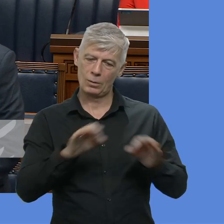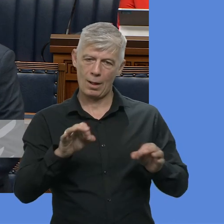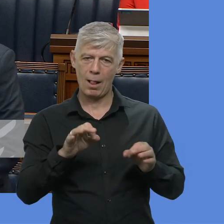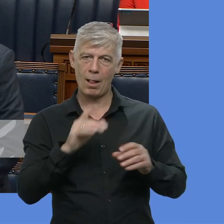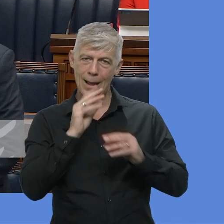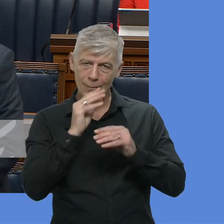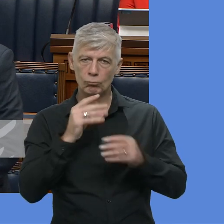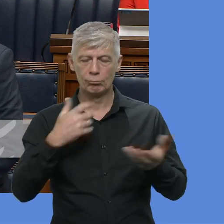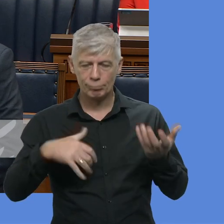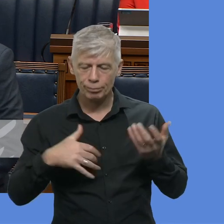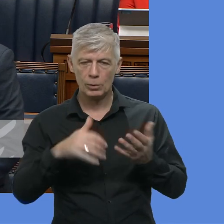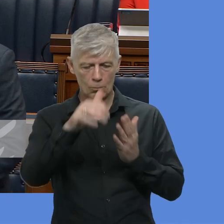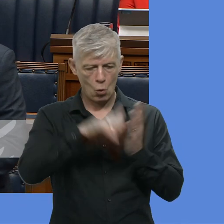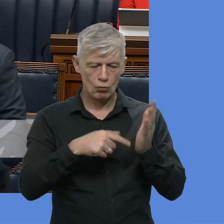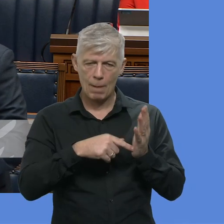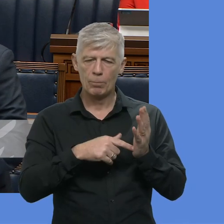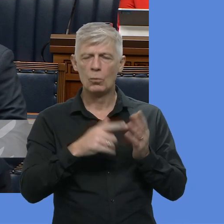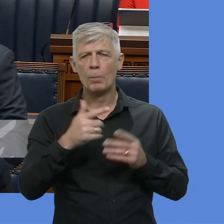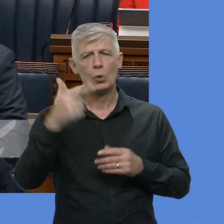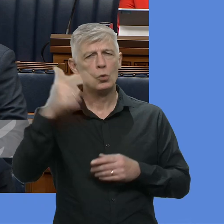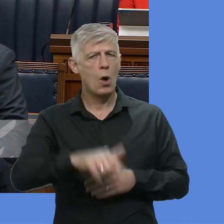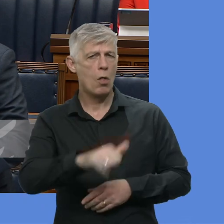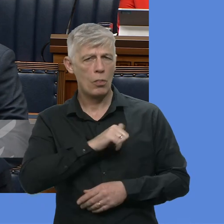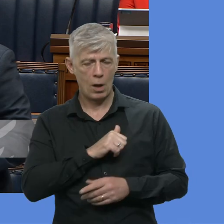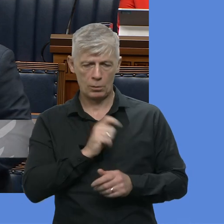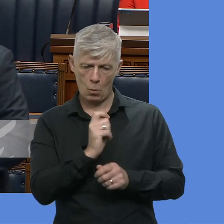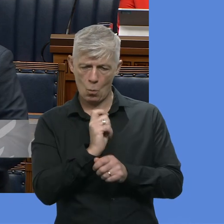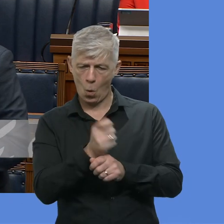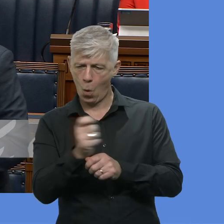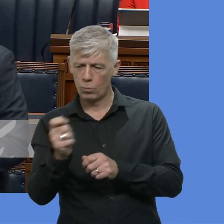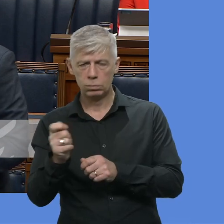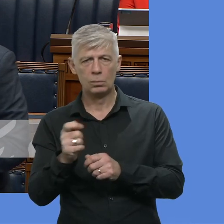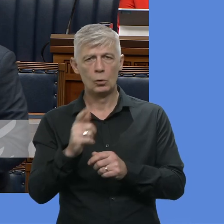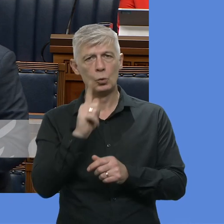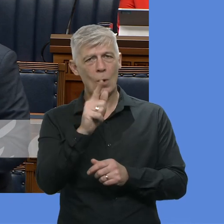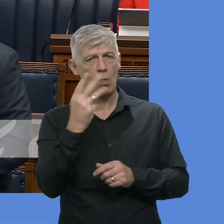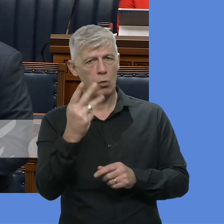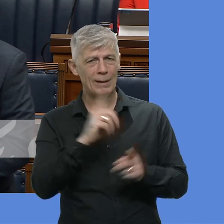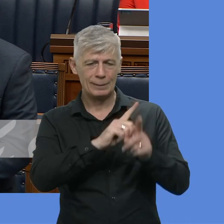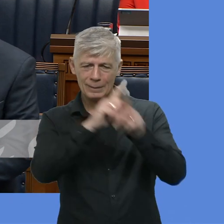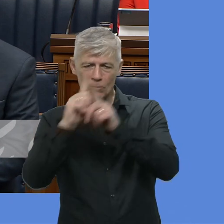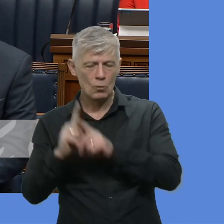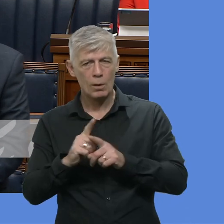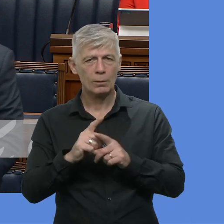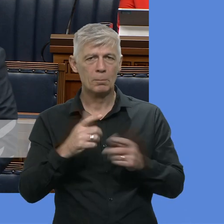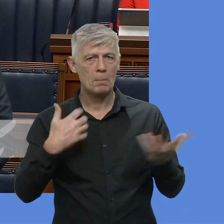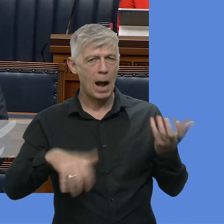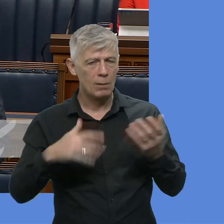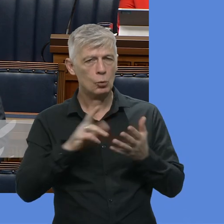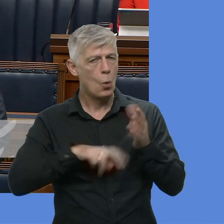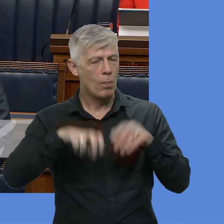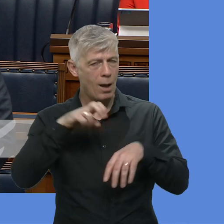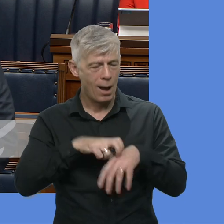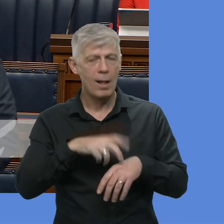that, £200,000 was awarded to 23 bands right across Northern Ireland. I'm pleased to announce that following